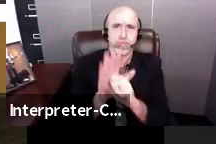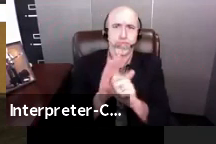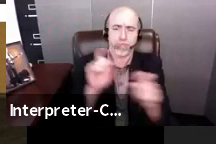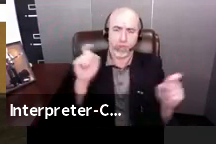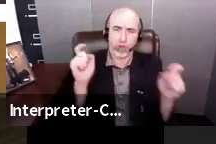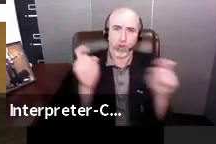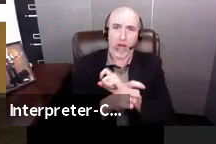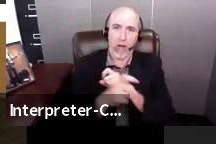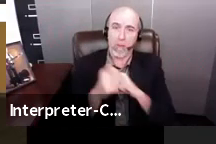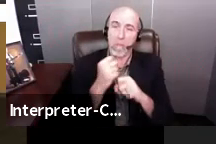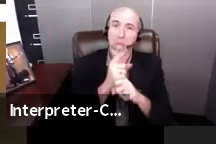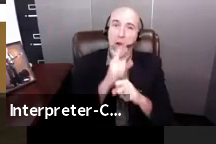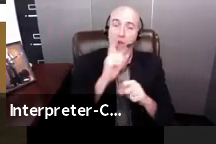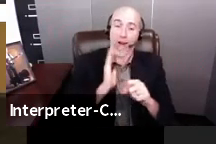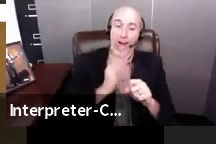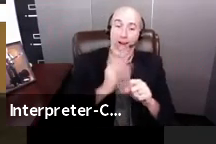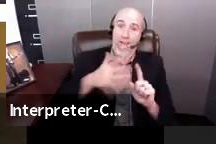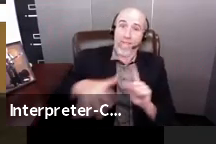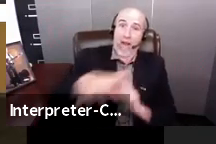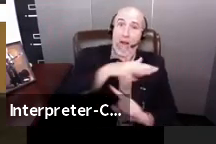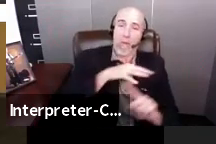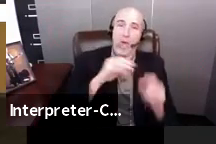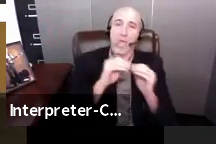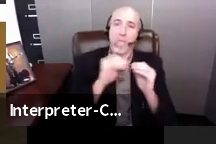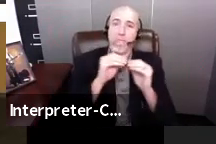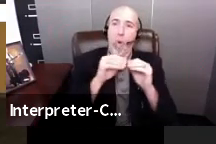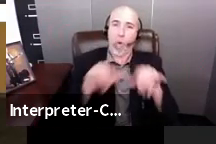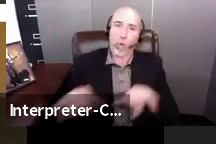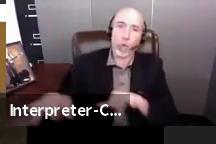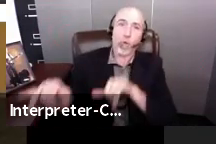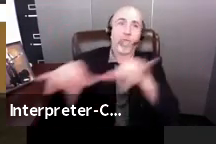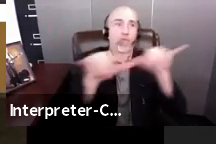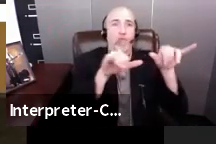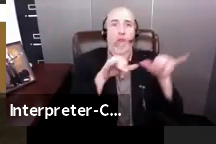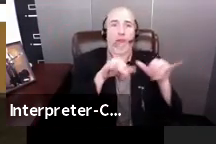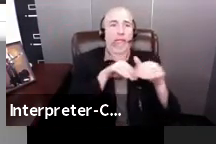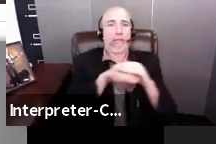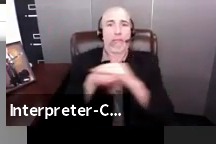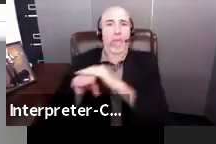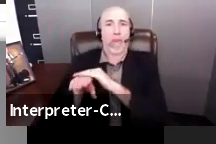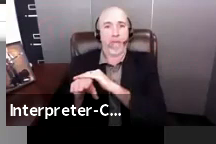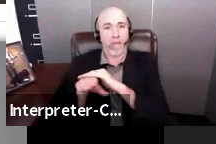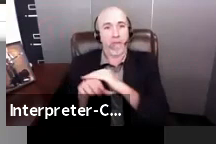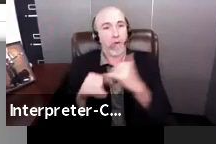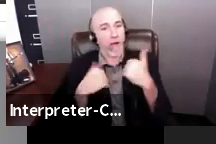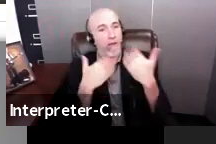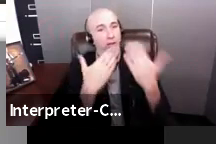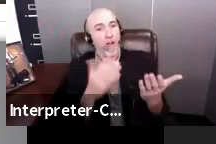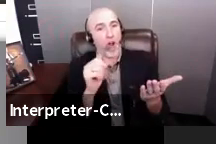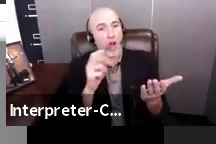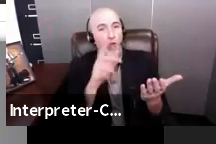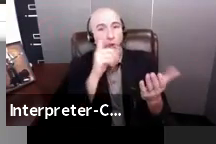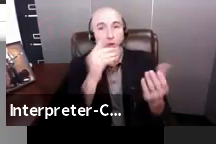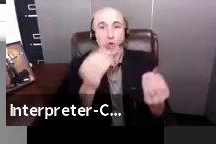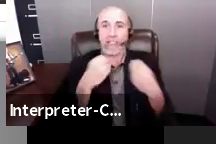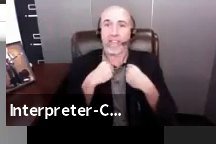world to make our environment more universally accessible. Let's go ahead and hear from Archer, who has provided a